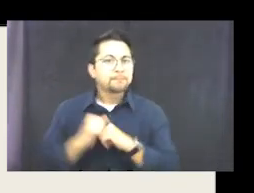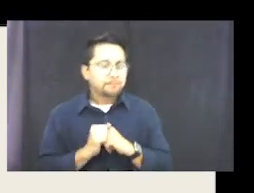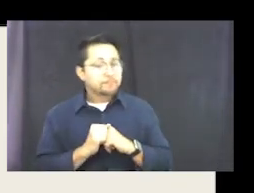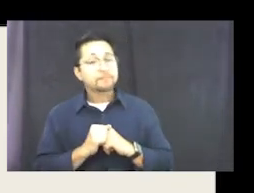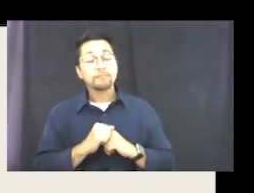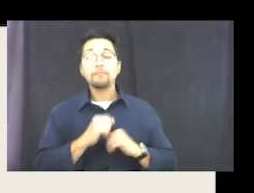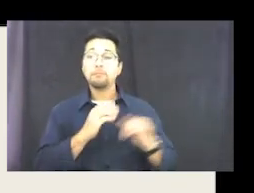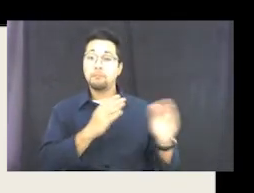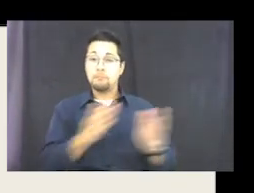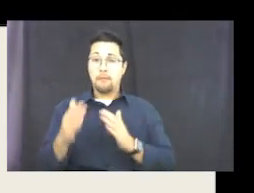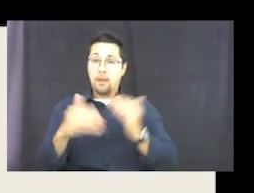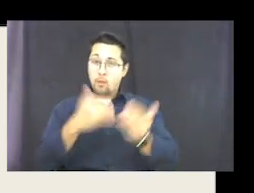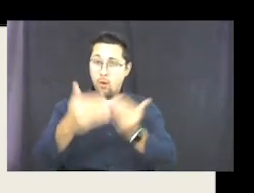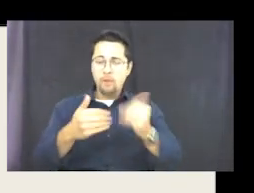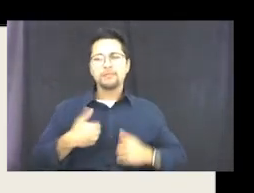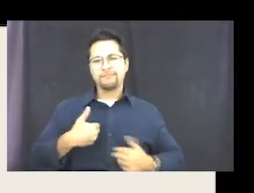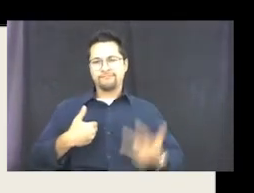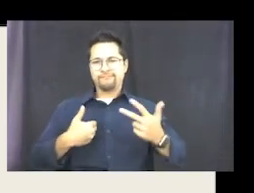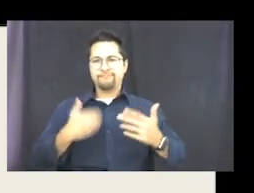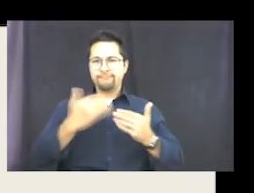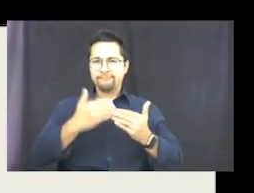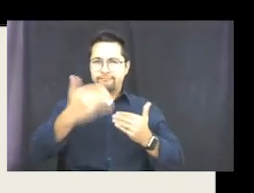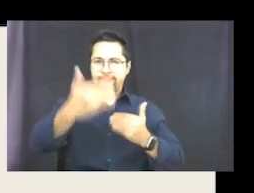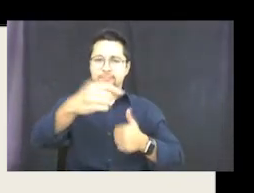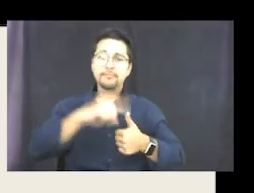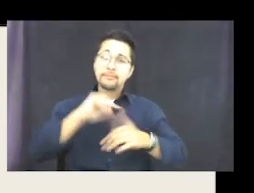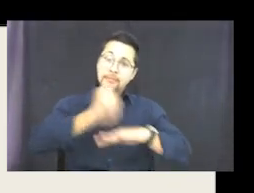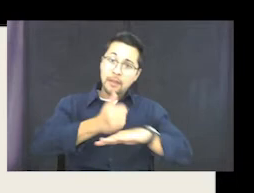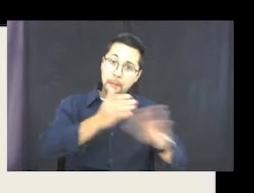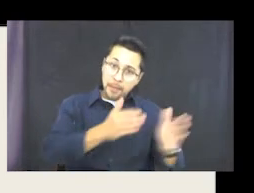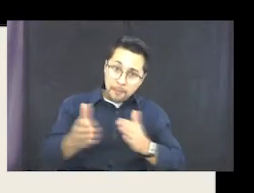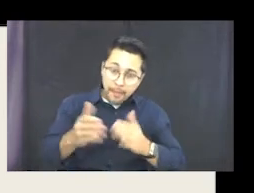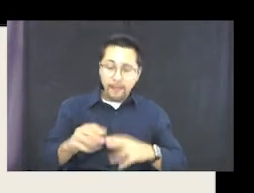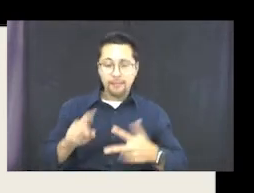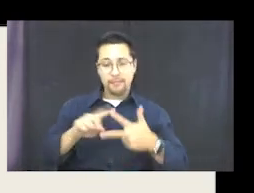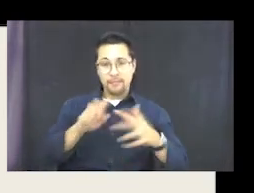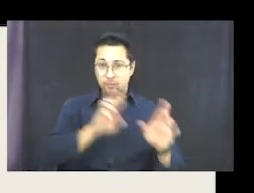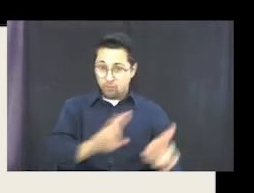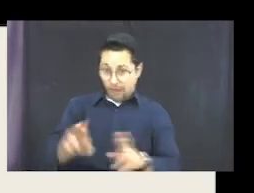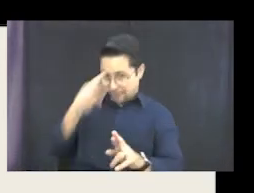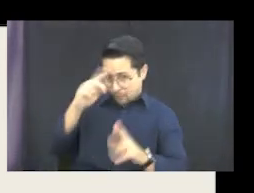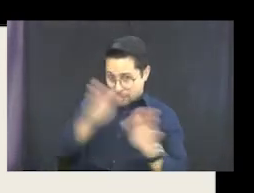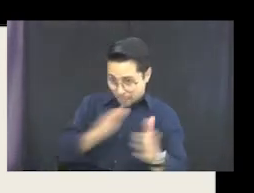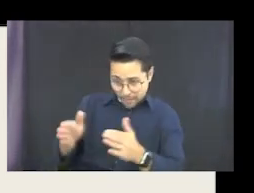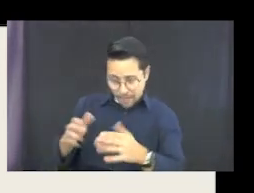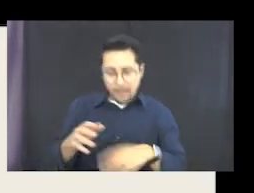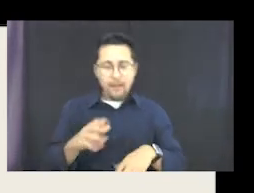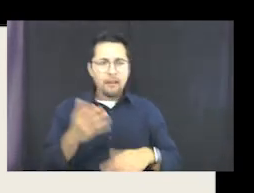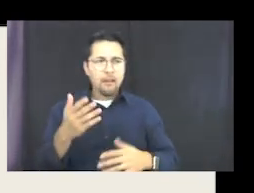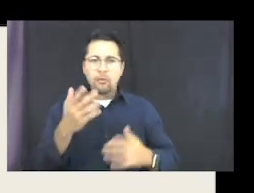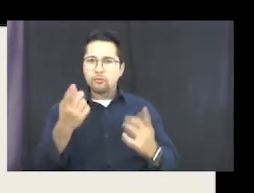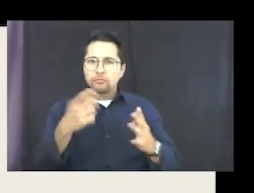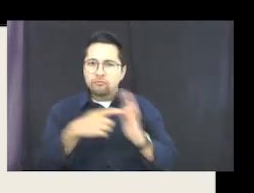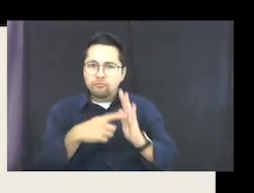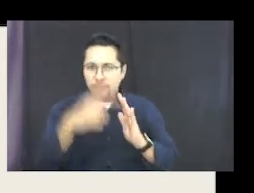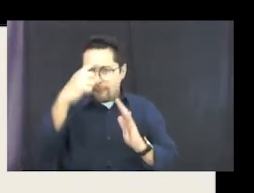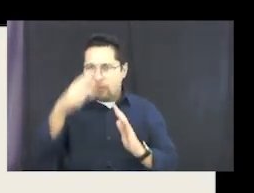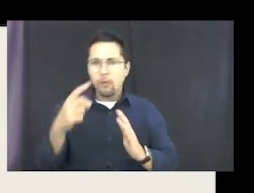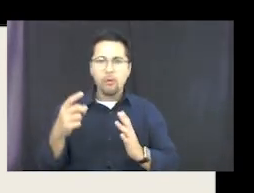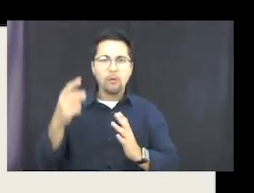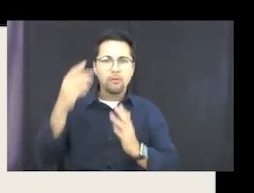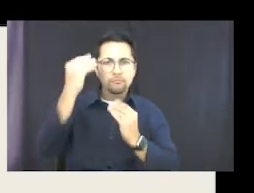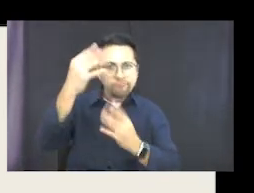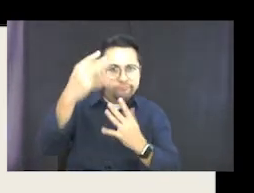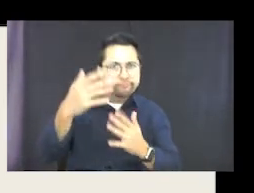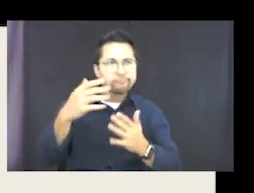The planning process consists of 3 steps: making the actual plan, preparing for the plan, meaning what you might need in terms of materials, time,